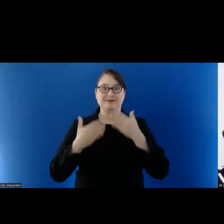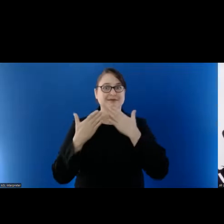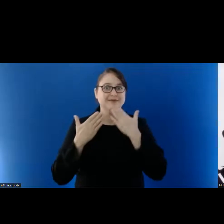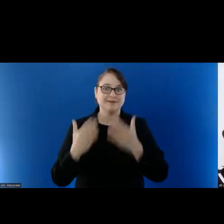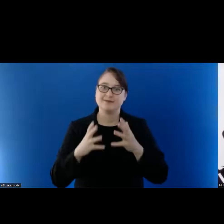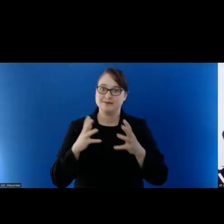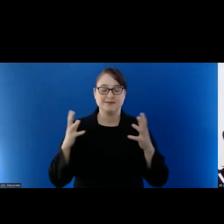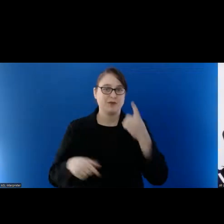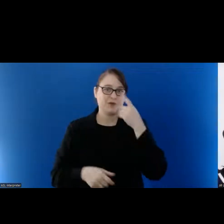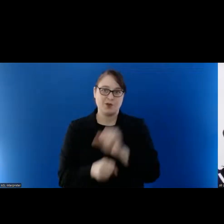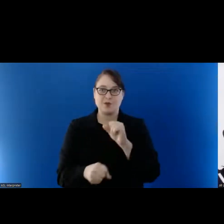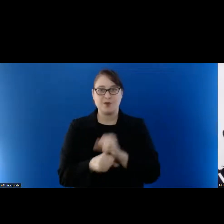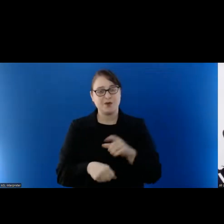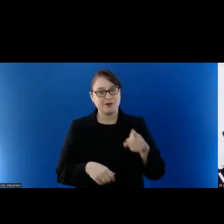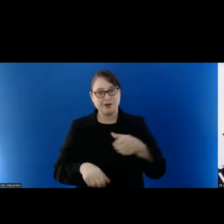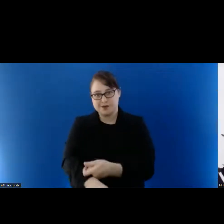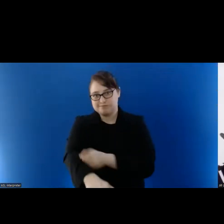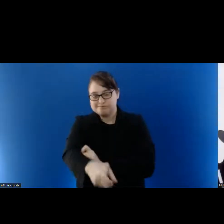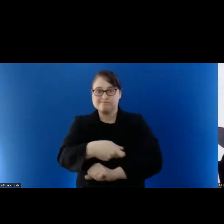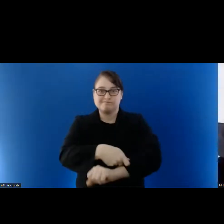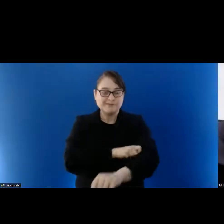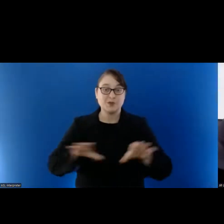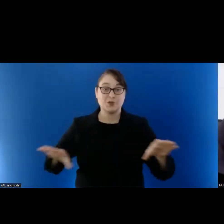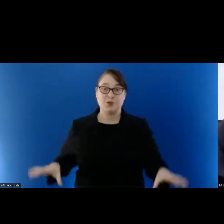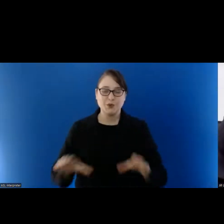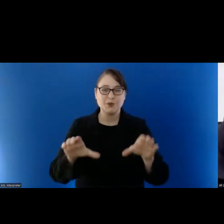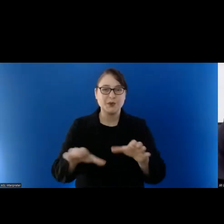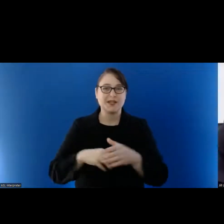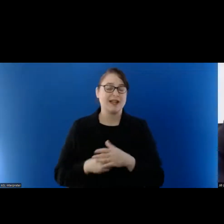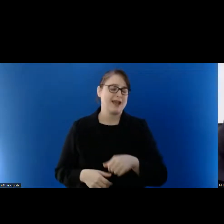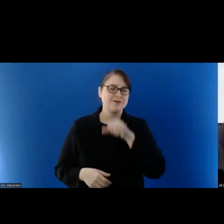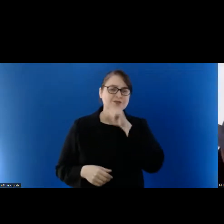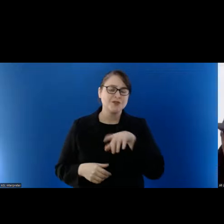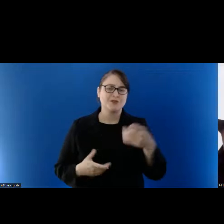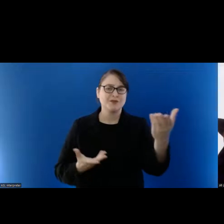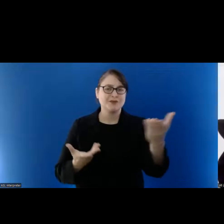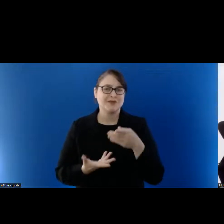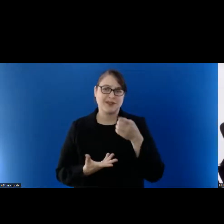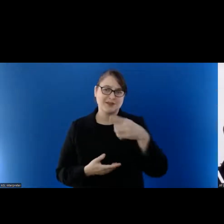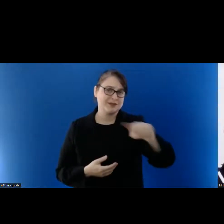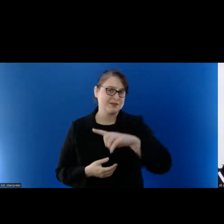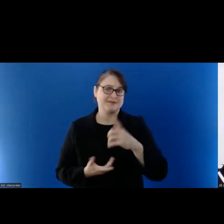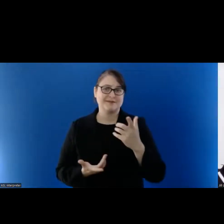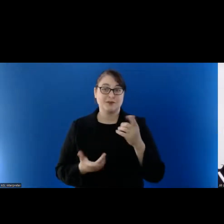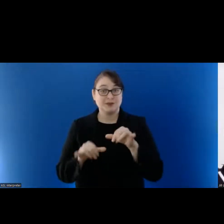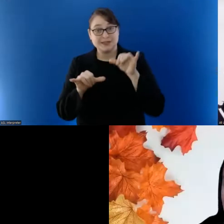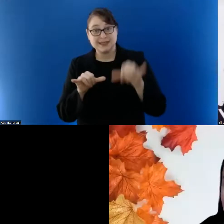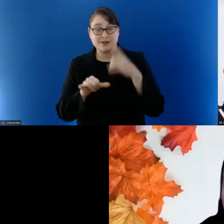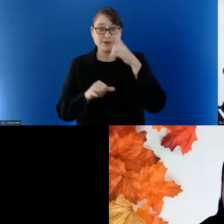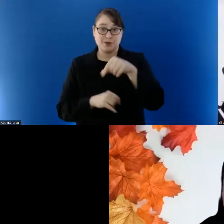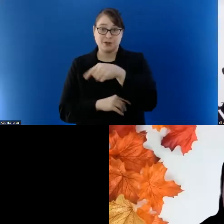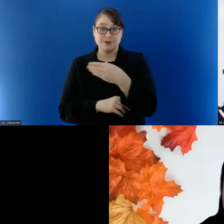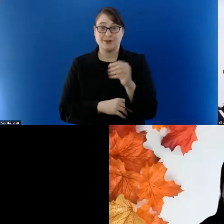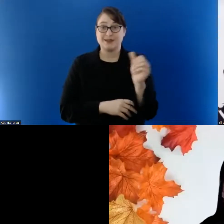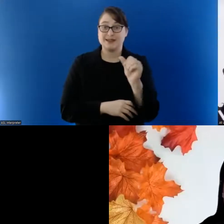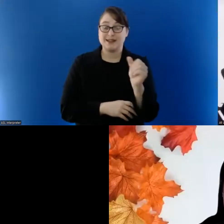you are doing on the ground. I'd love to invite you guys to stay on screen for our Q&A portion now, along with our